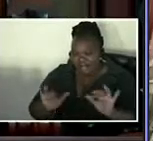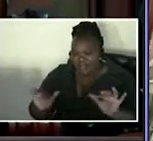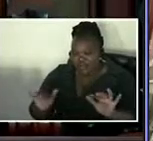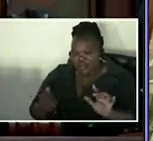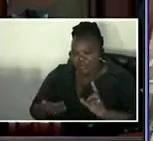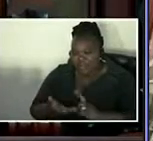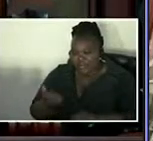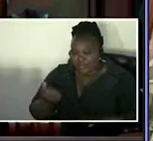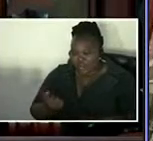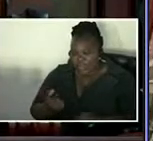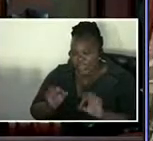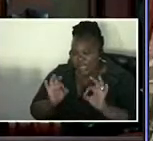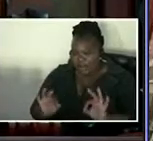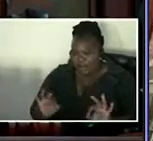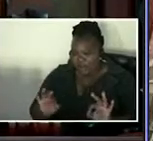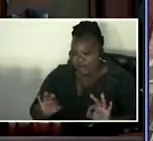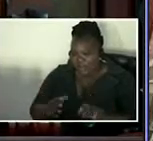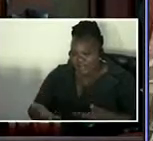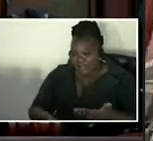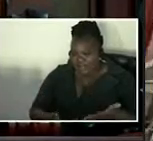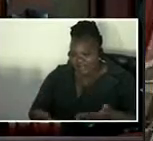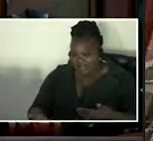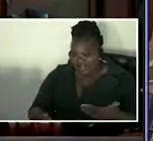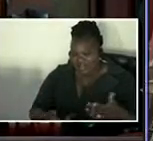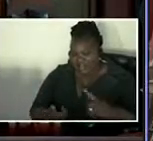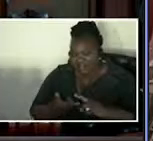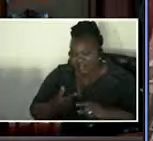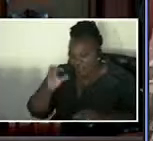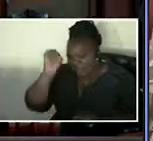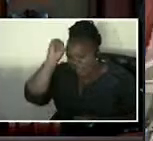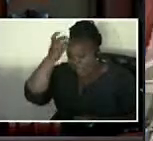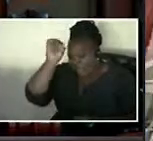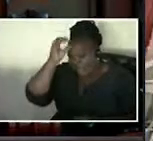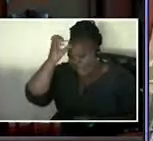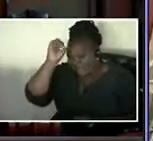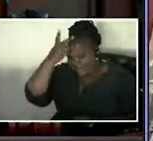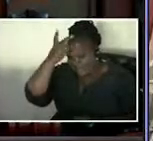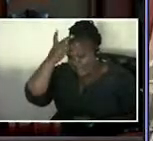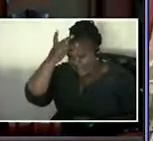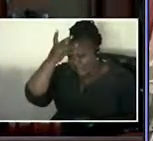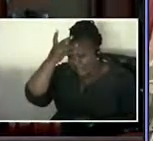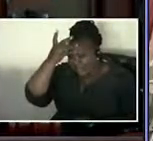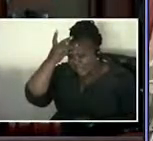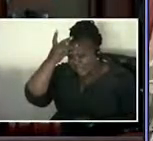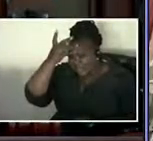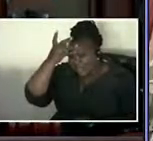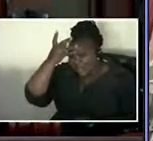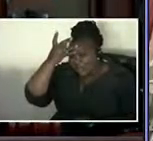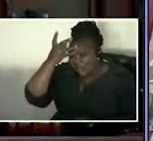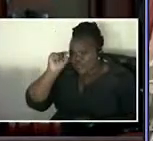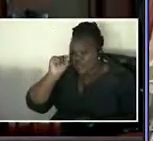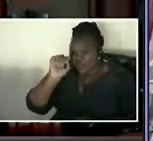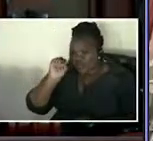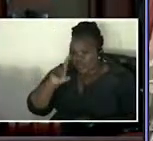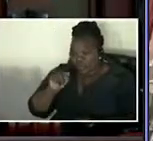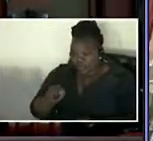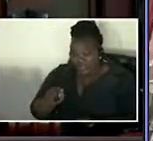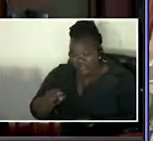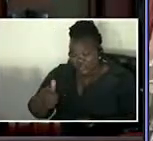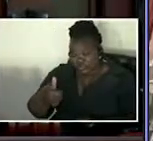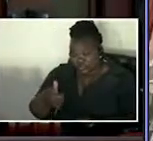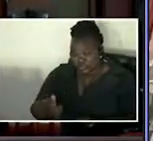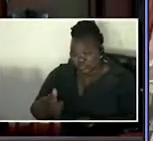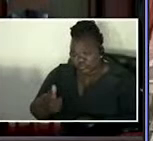services from the ambulances so that one is very very good and